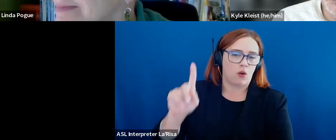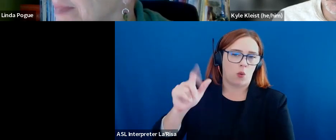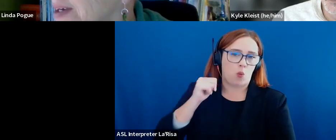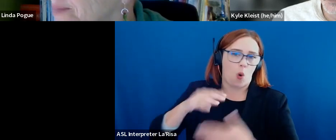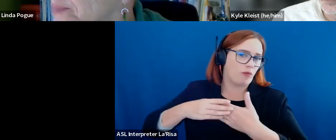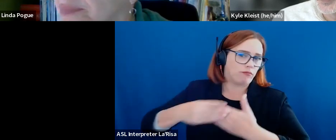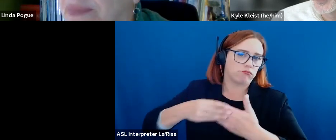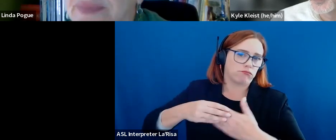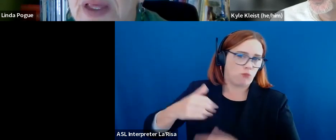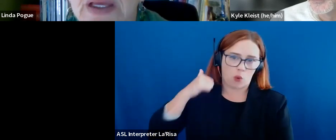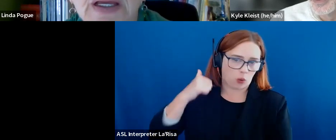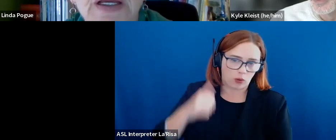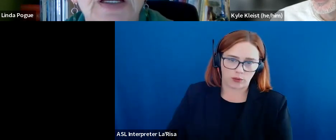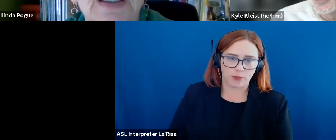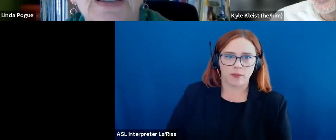Yeah.